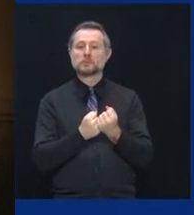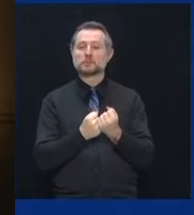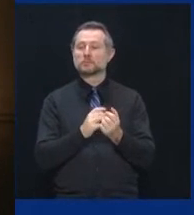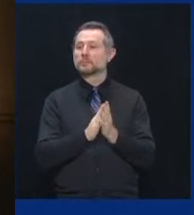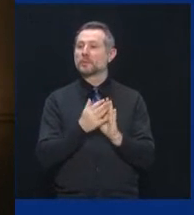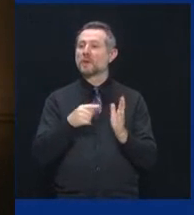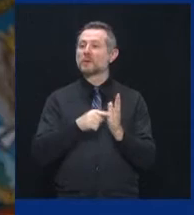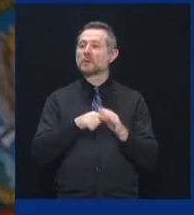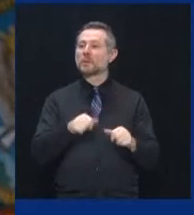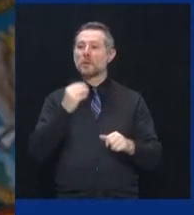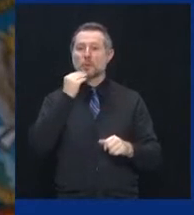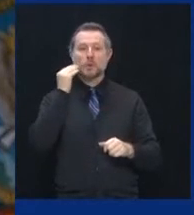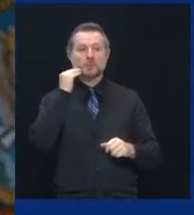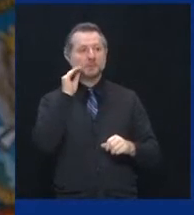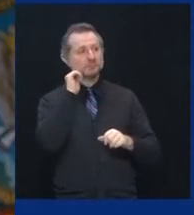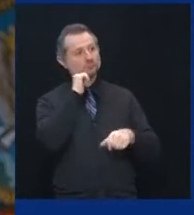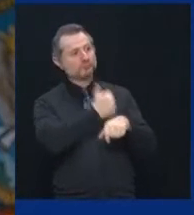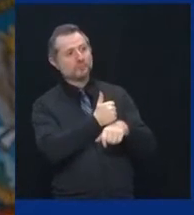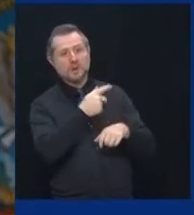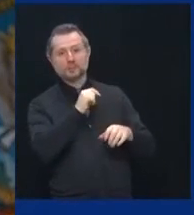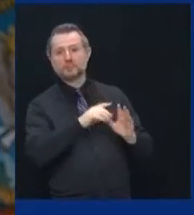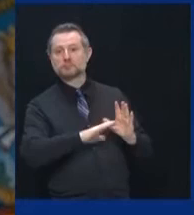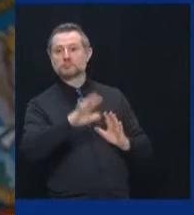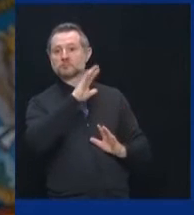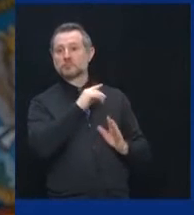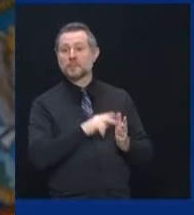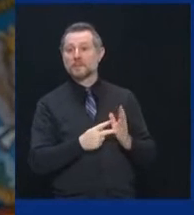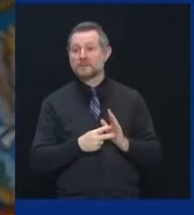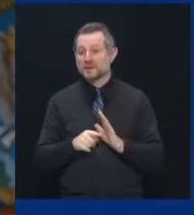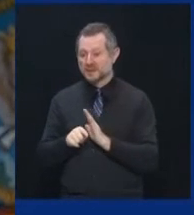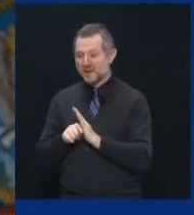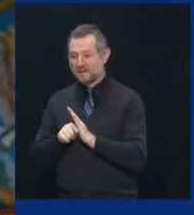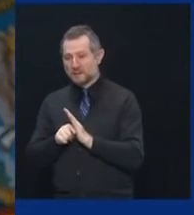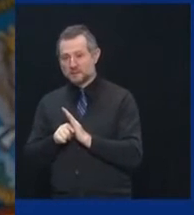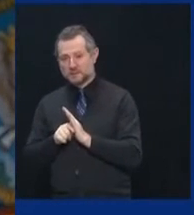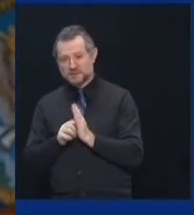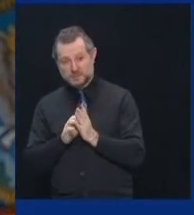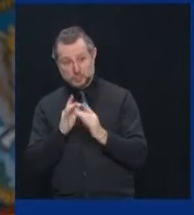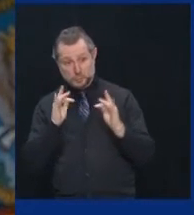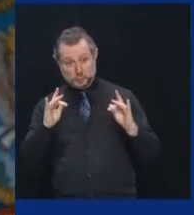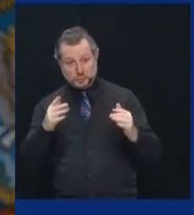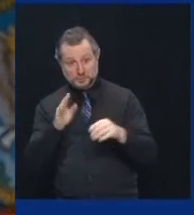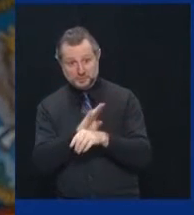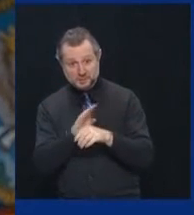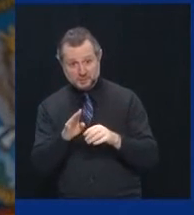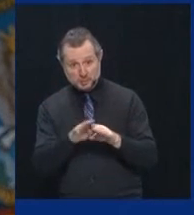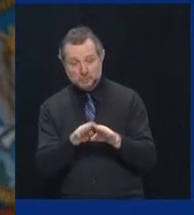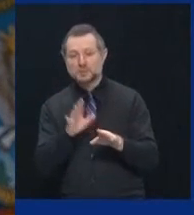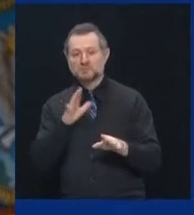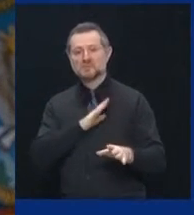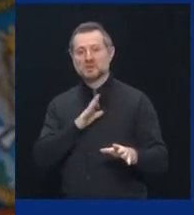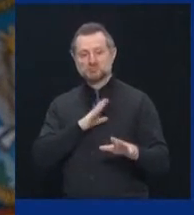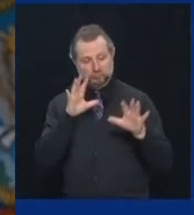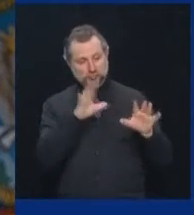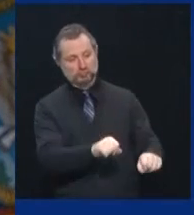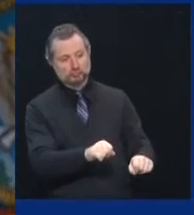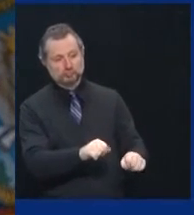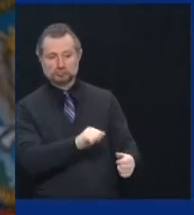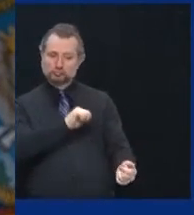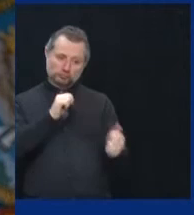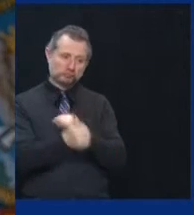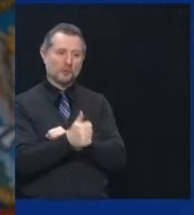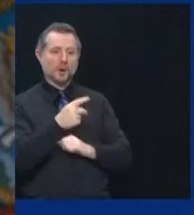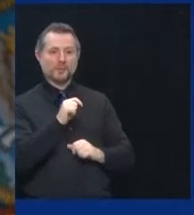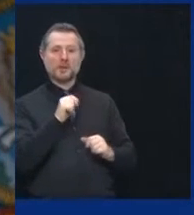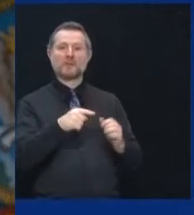it now. Take the negative and make it a positive. Homeless shelters must be available, safe, and